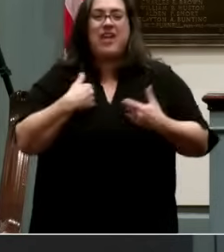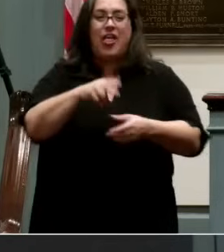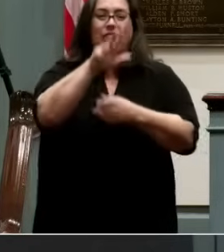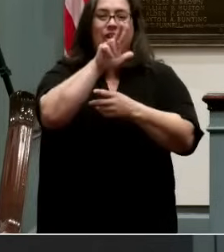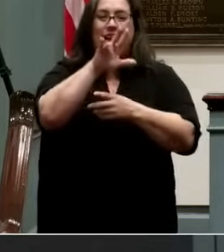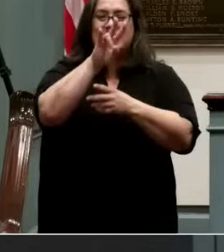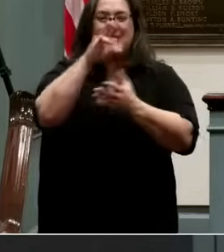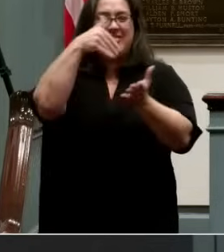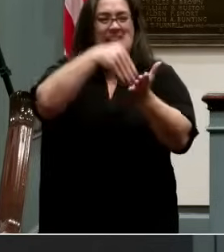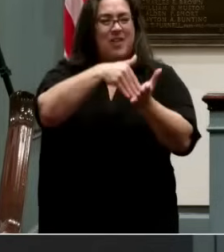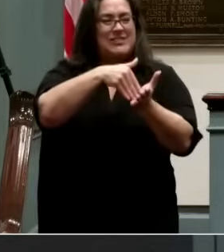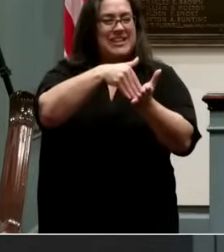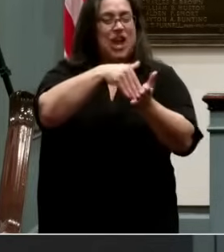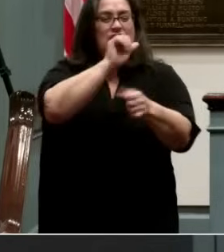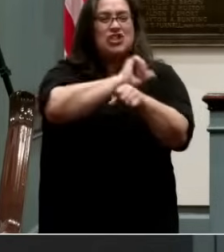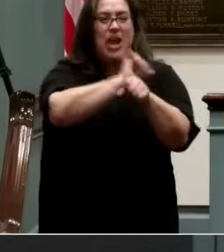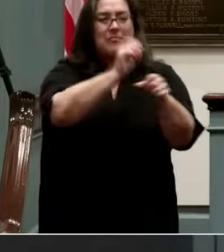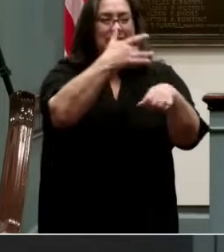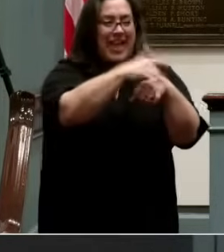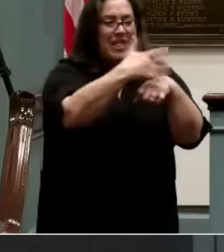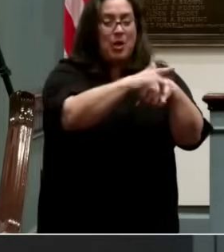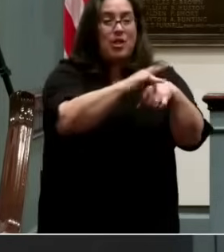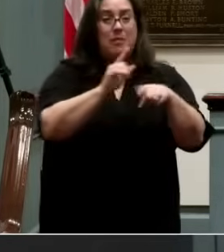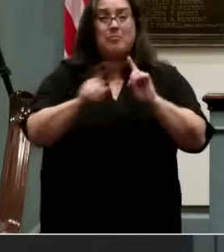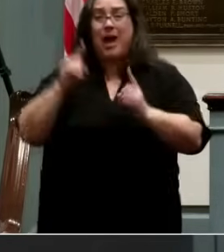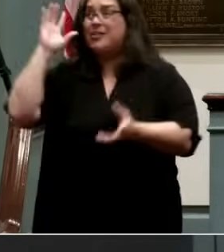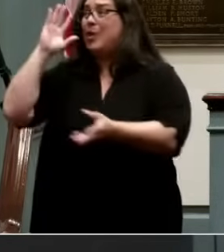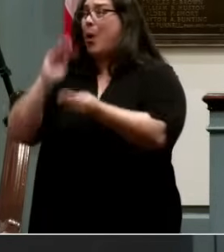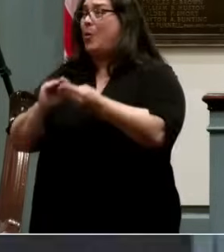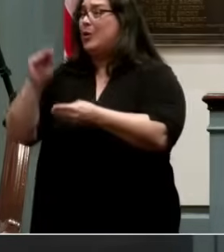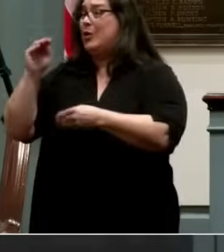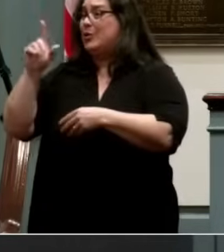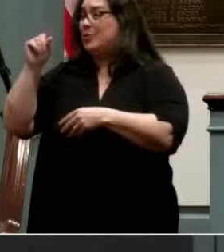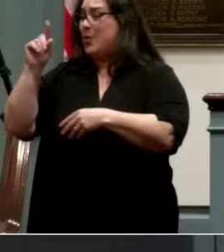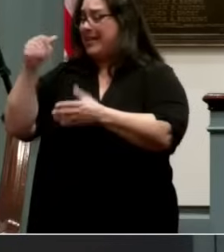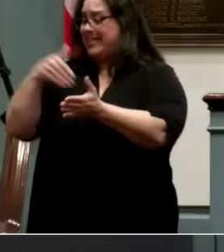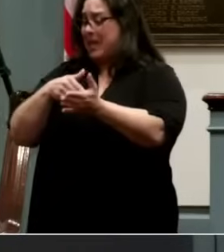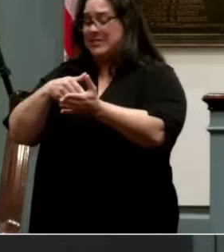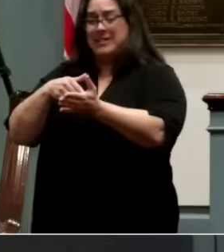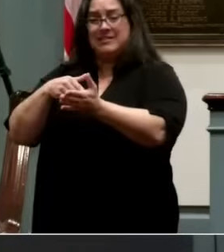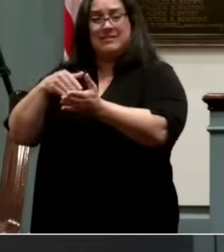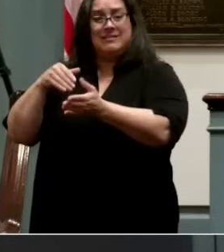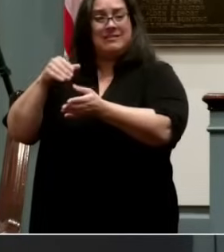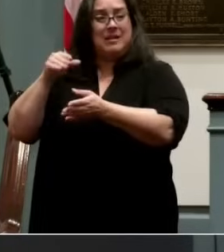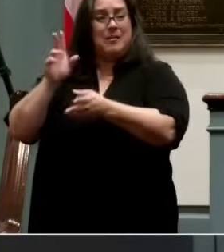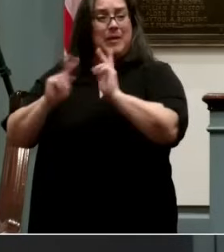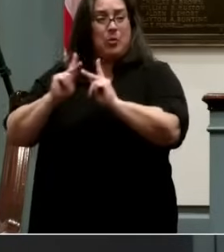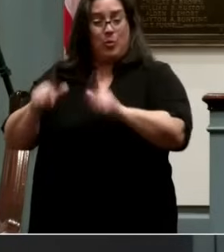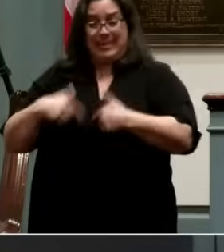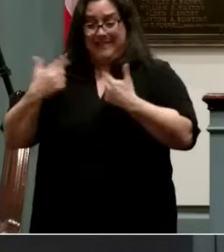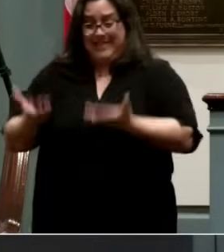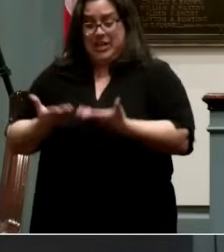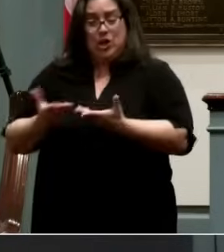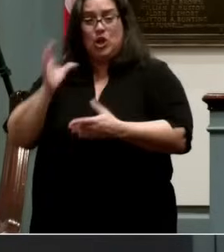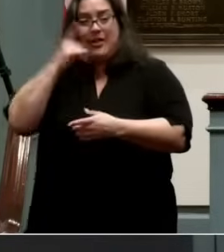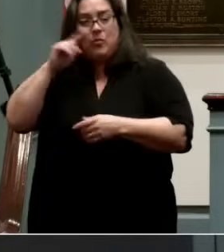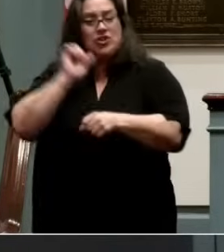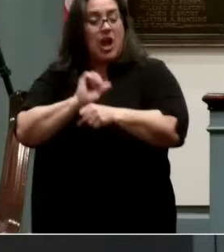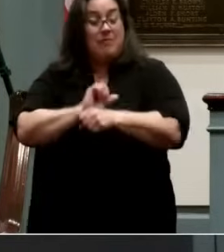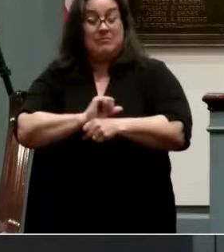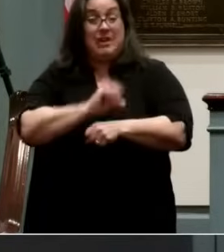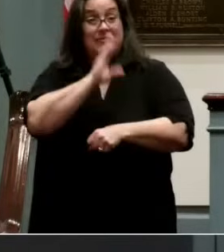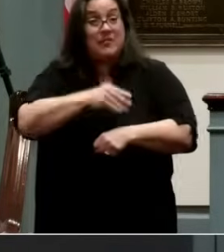of Delaware, and there are just 21,000 Delawareans looking for a job. I've never seen a situation like this